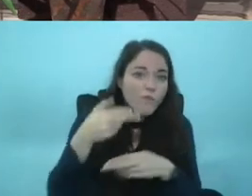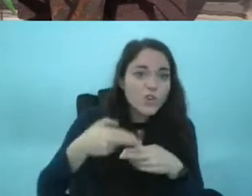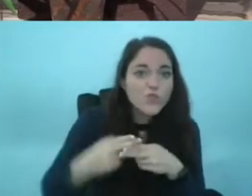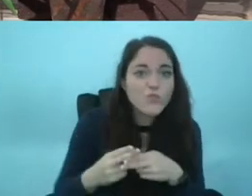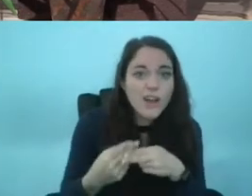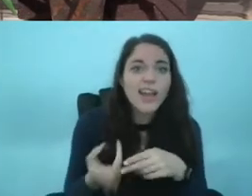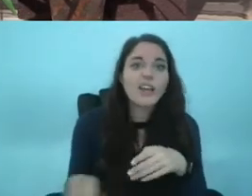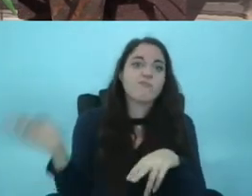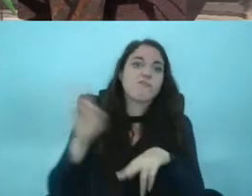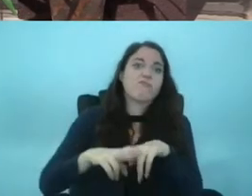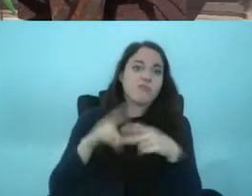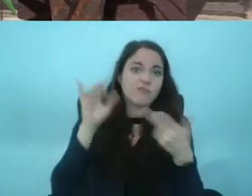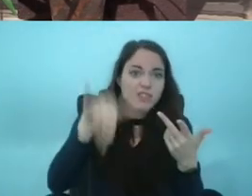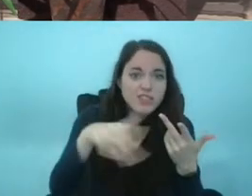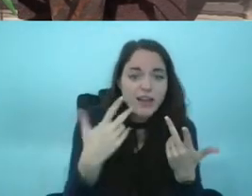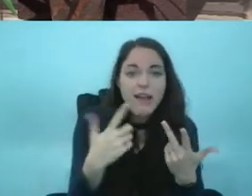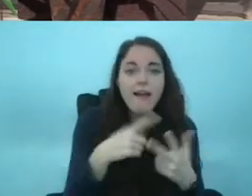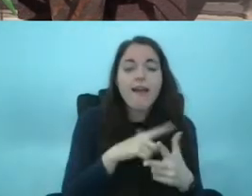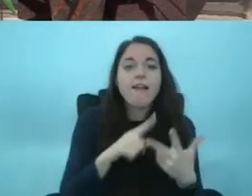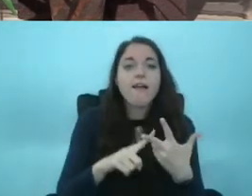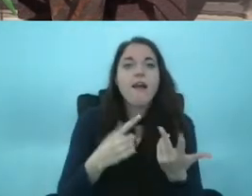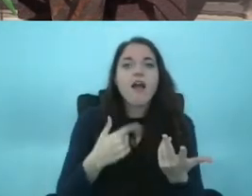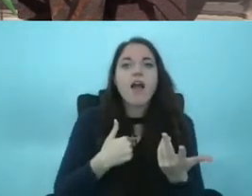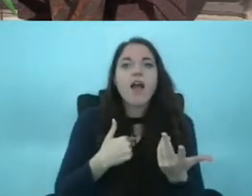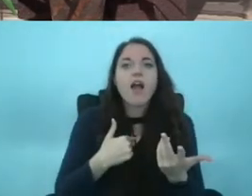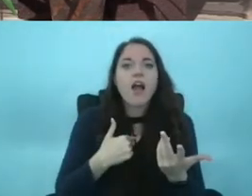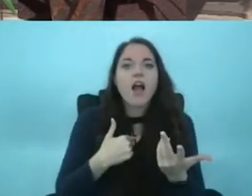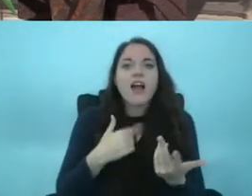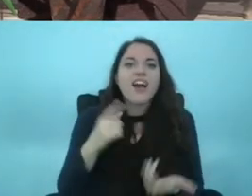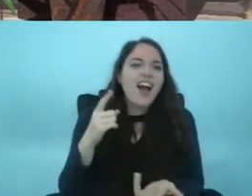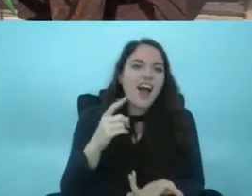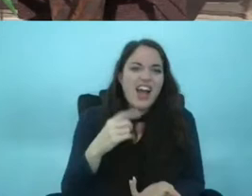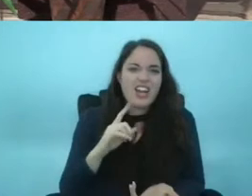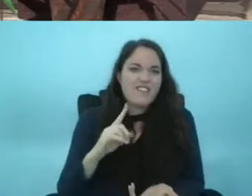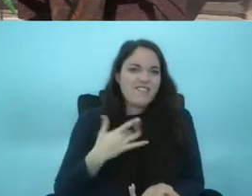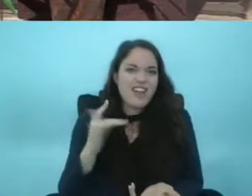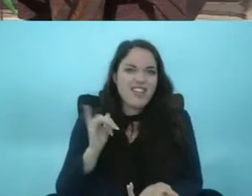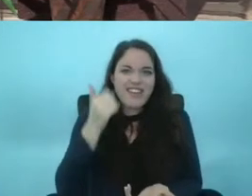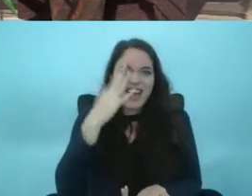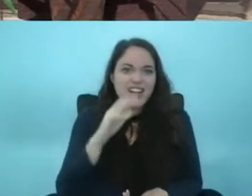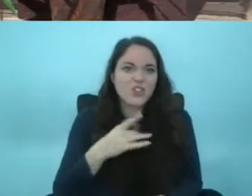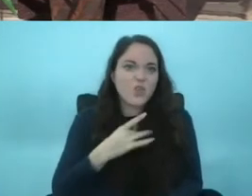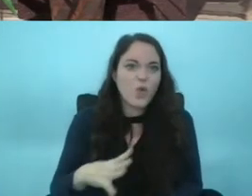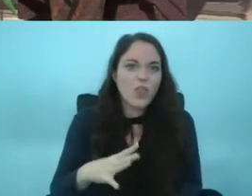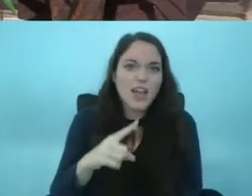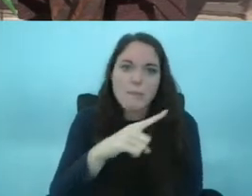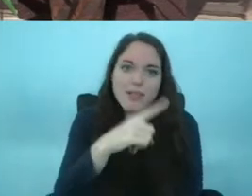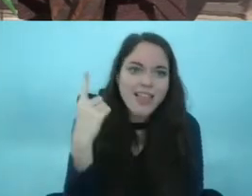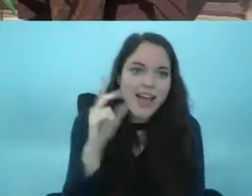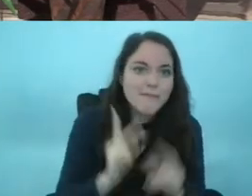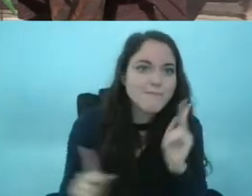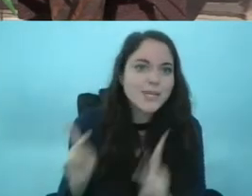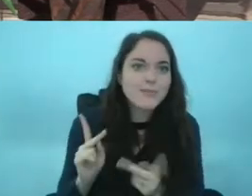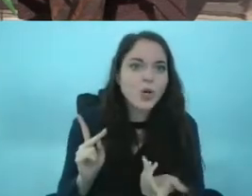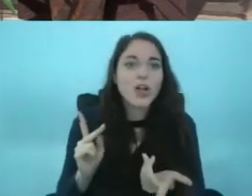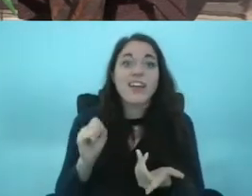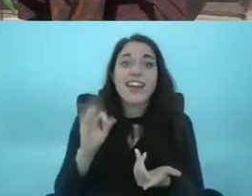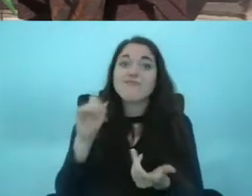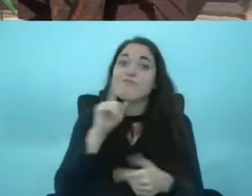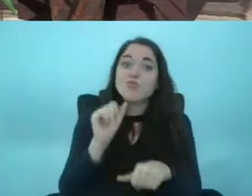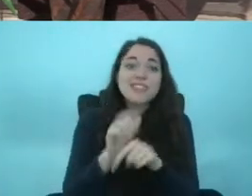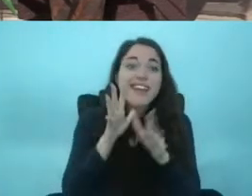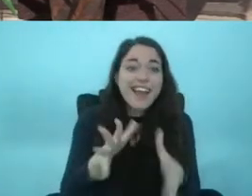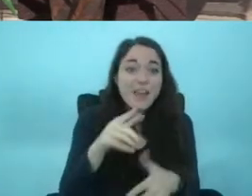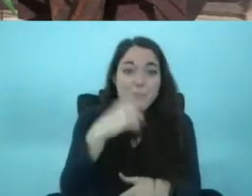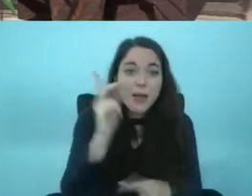Of course, that was my first question in my mind. And if he did, he definitely didn't like lesbians. So I had a